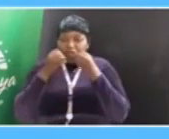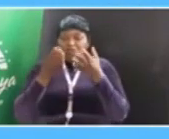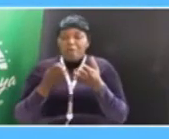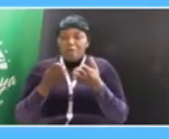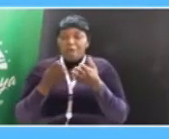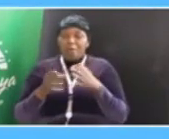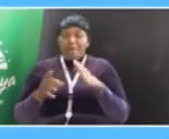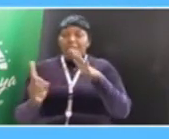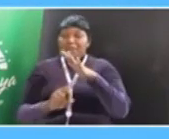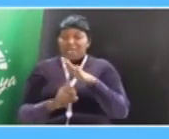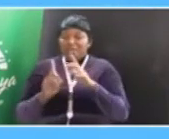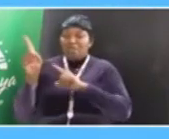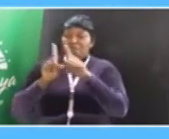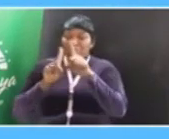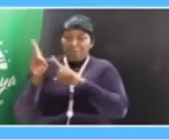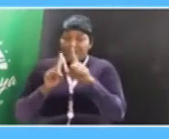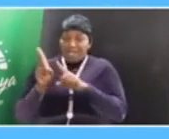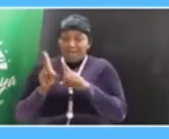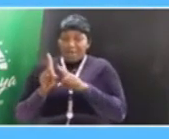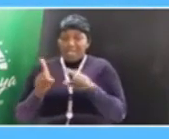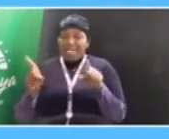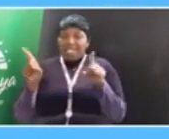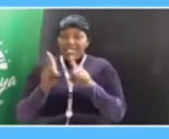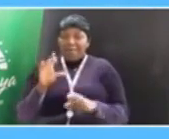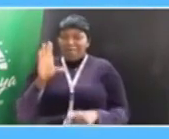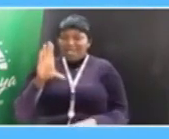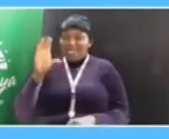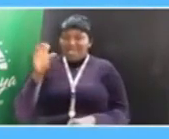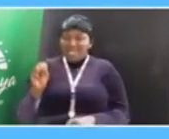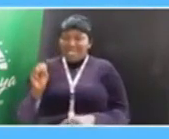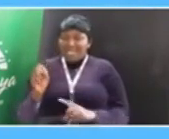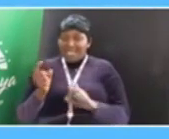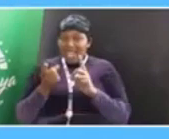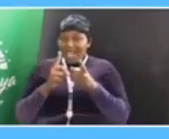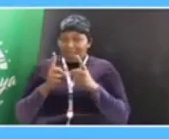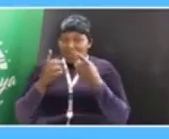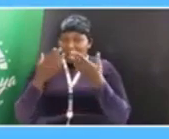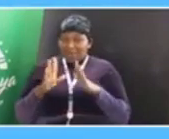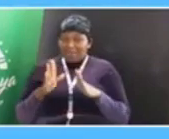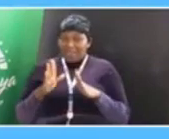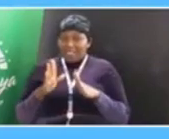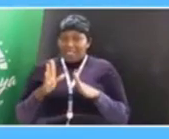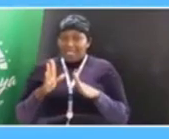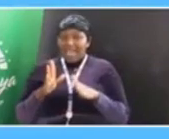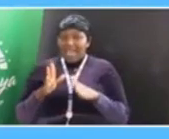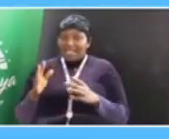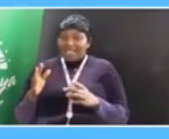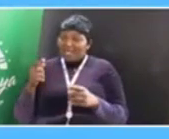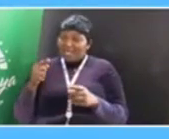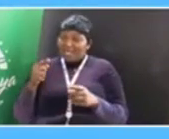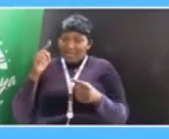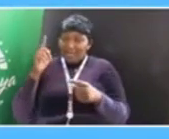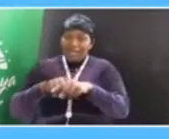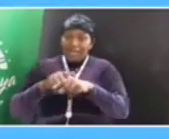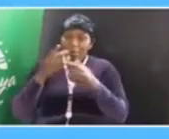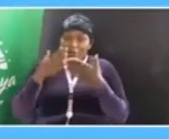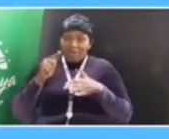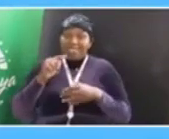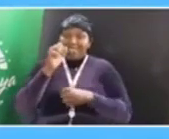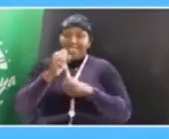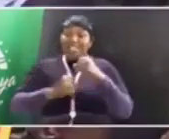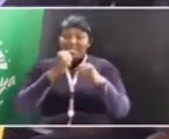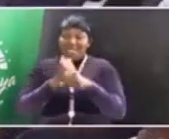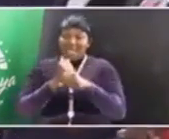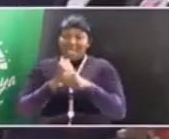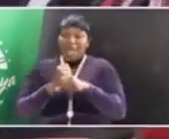Tourism, and Rebecca has given me her undertaking, that by the end of this year, we will have